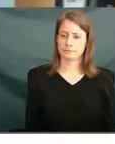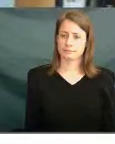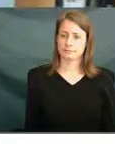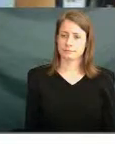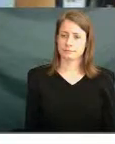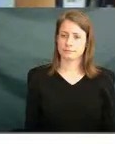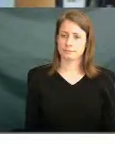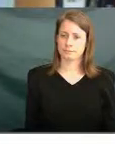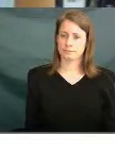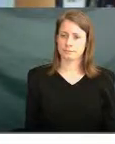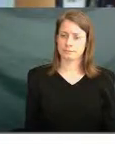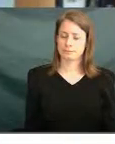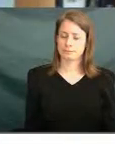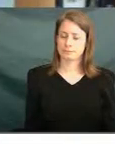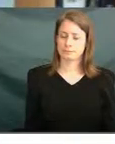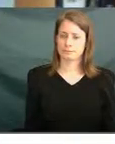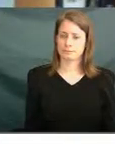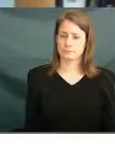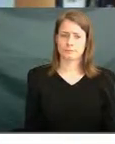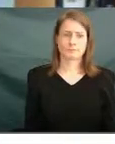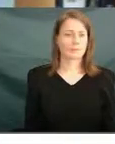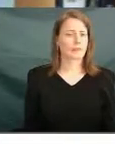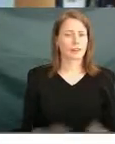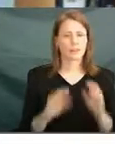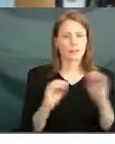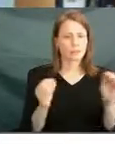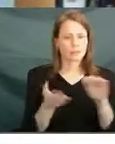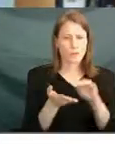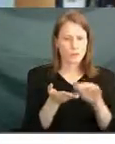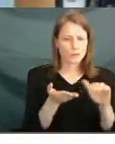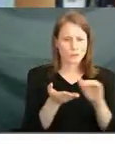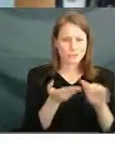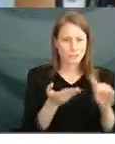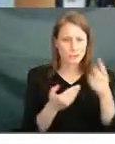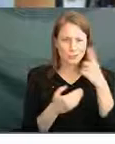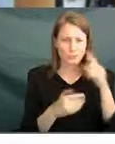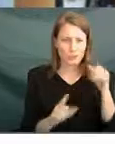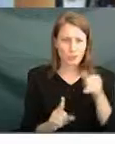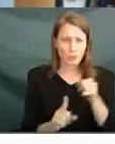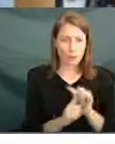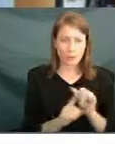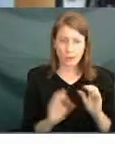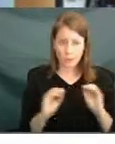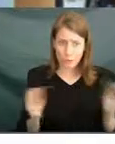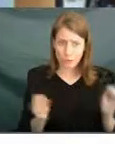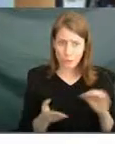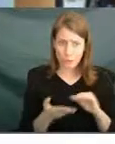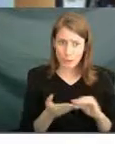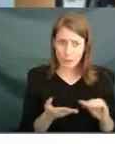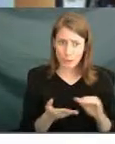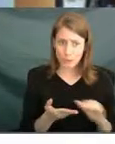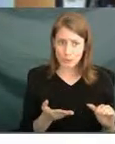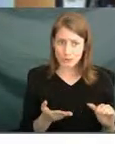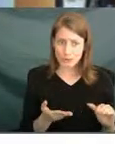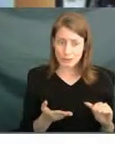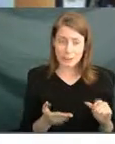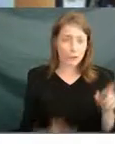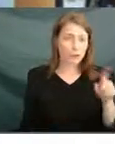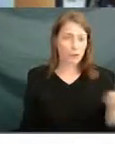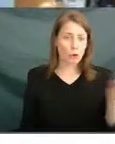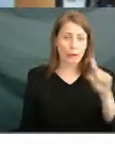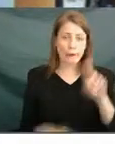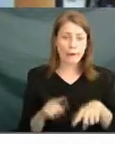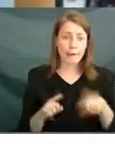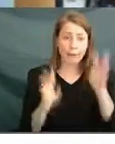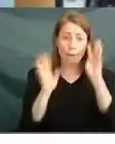no excuse for bullying. There is no excuse. So they can't excuse themselves, but they can talk with